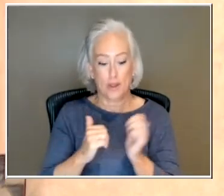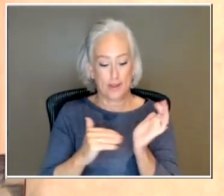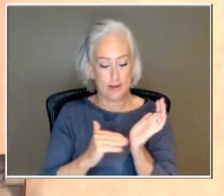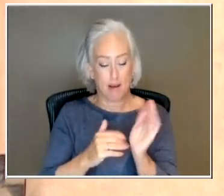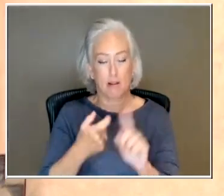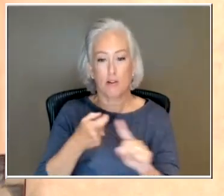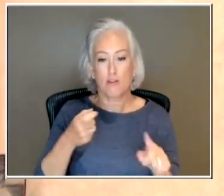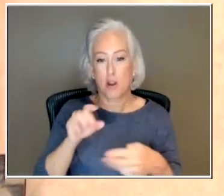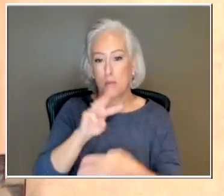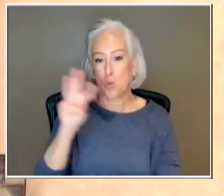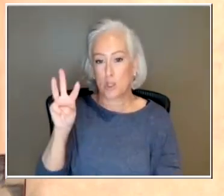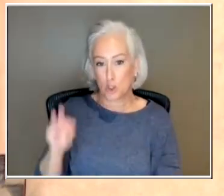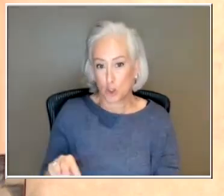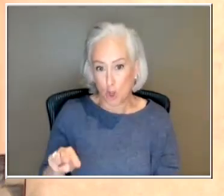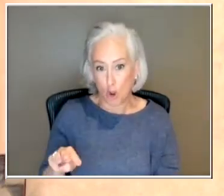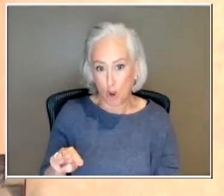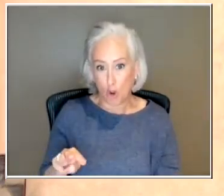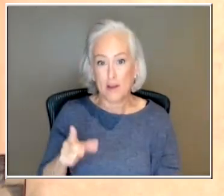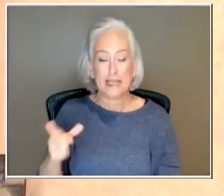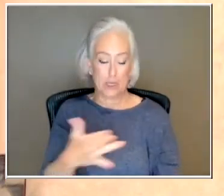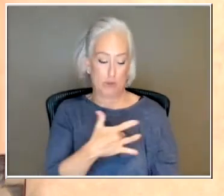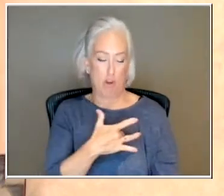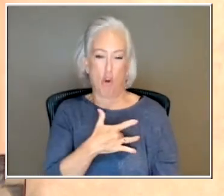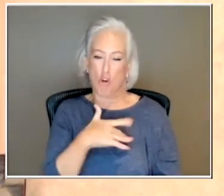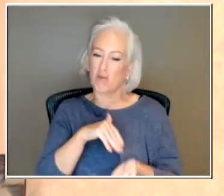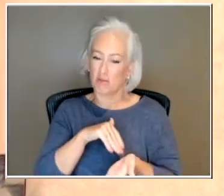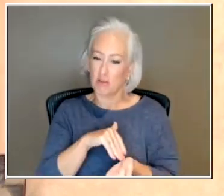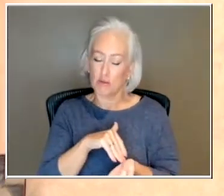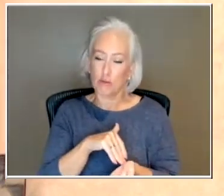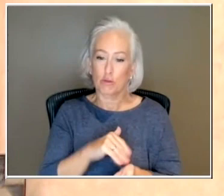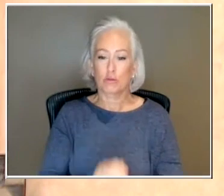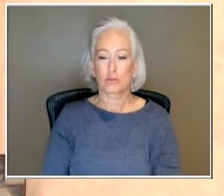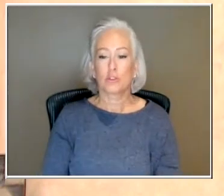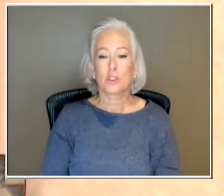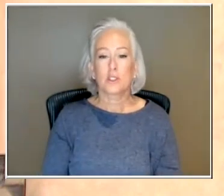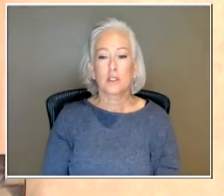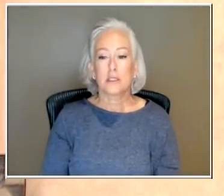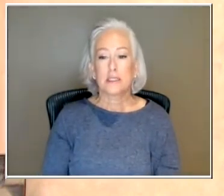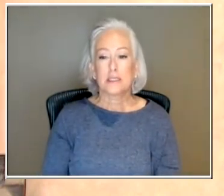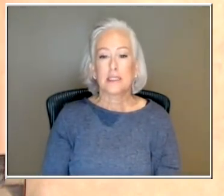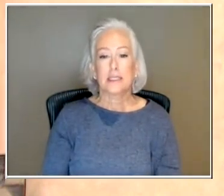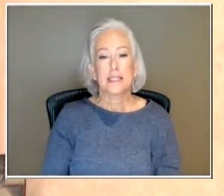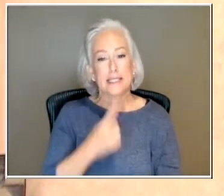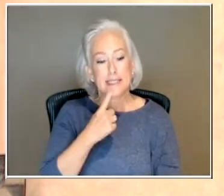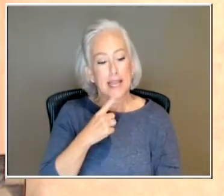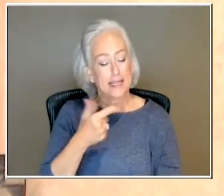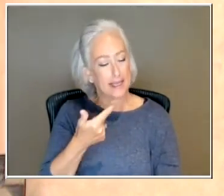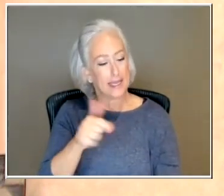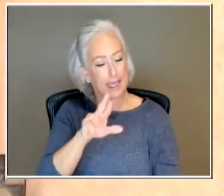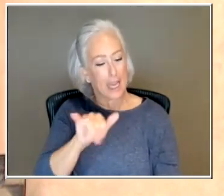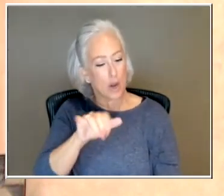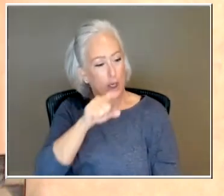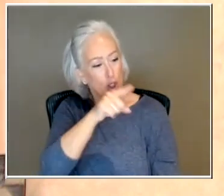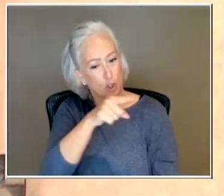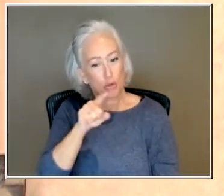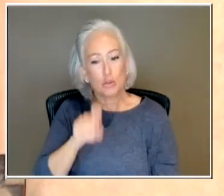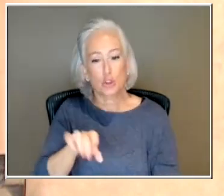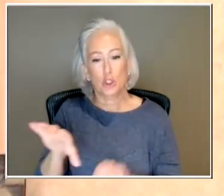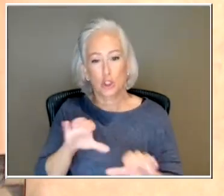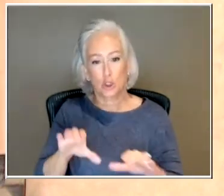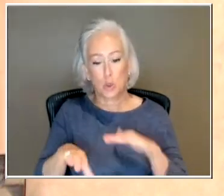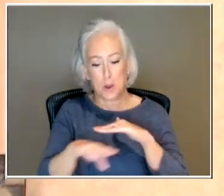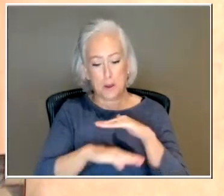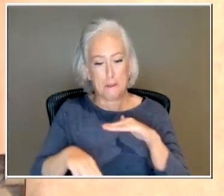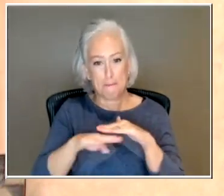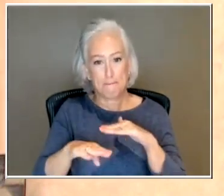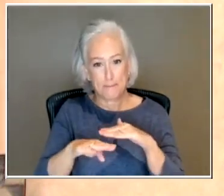Wichita, and he was a heart physician. And so I said, Gary, you ought to just get a baseline for what you're doing. And so it started out on the